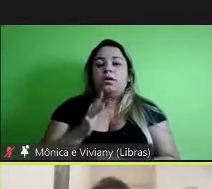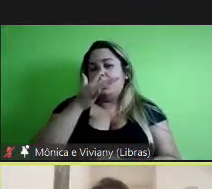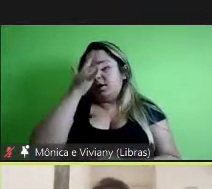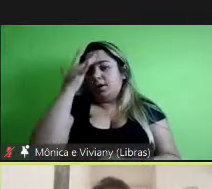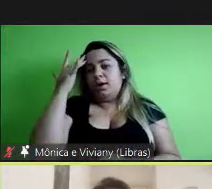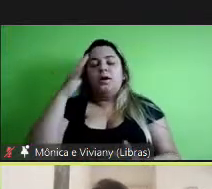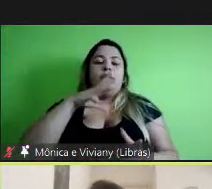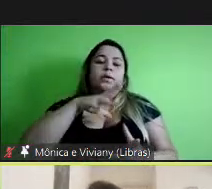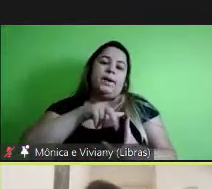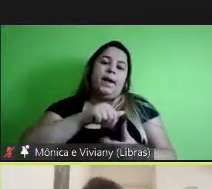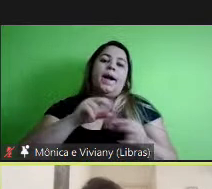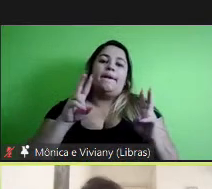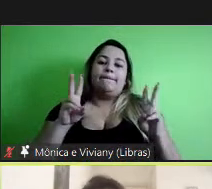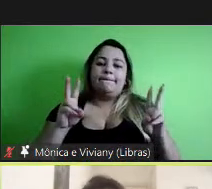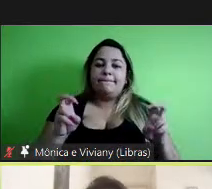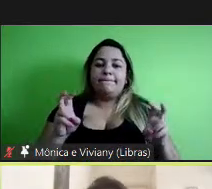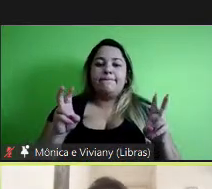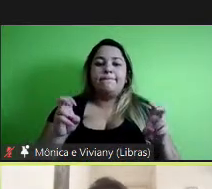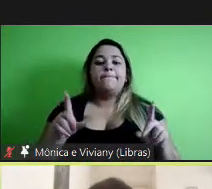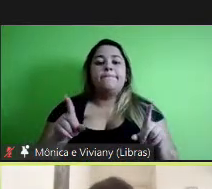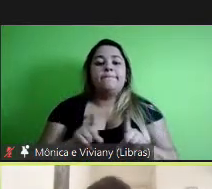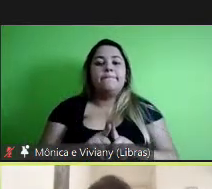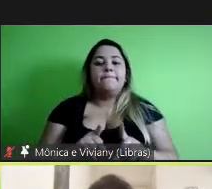people in the world with the themes